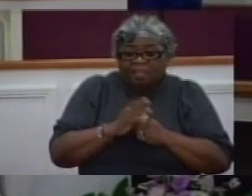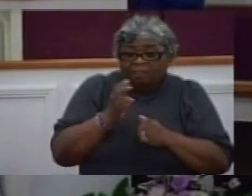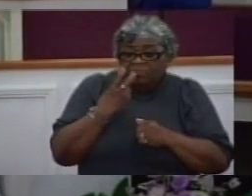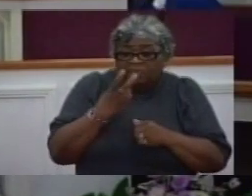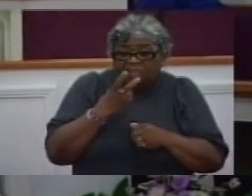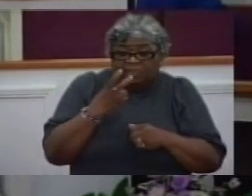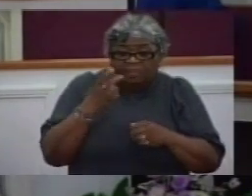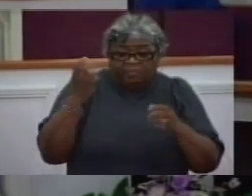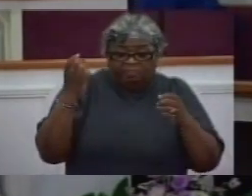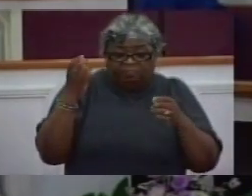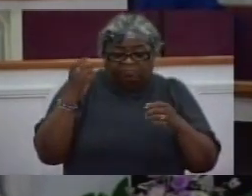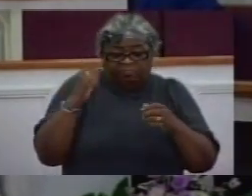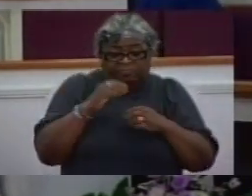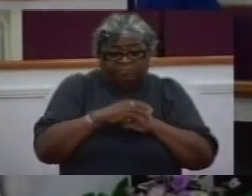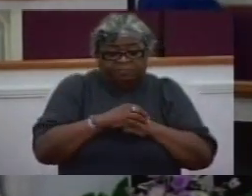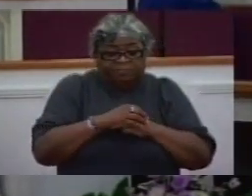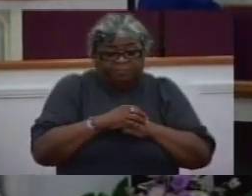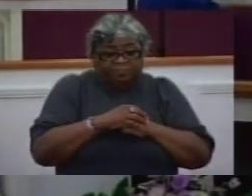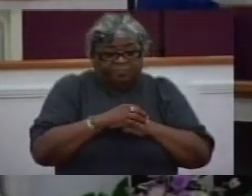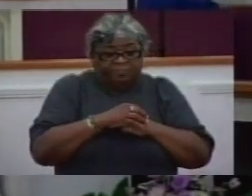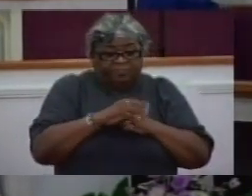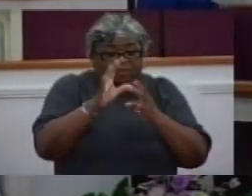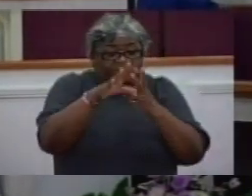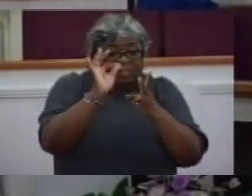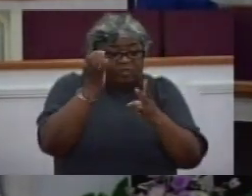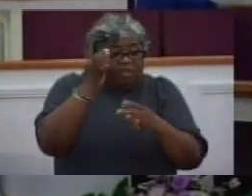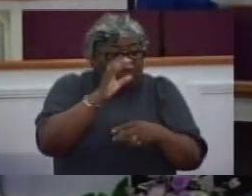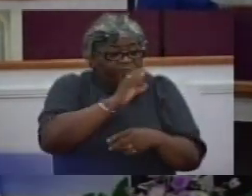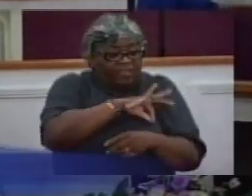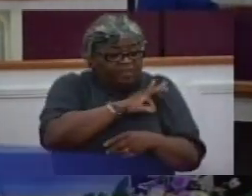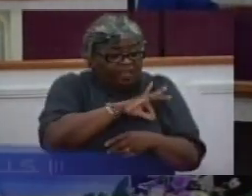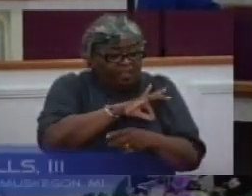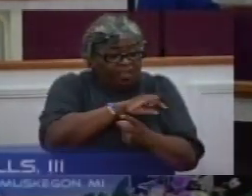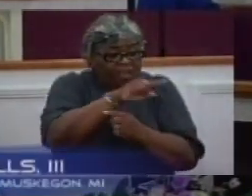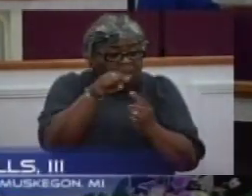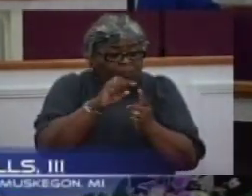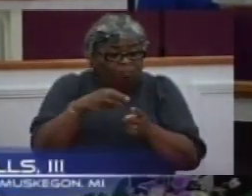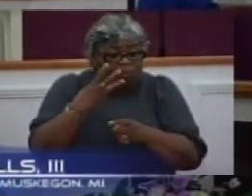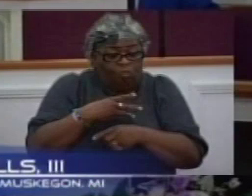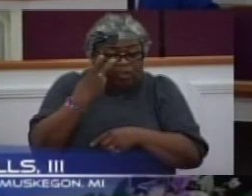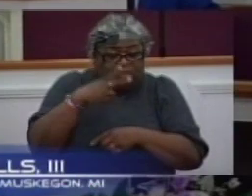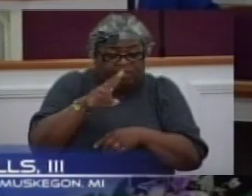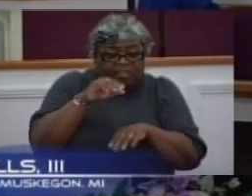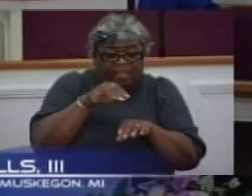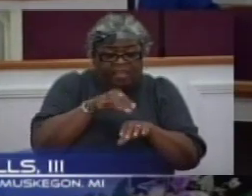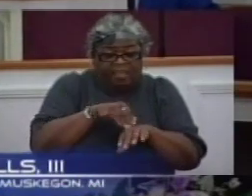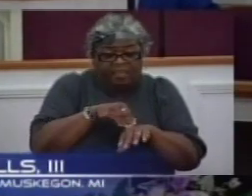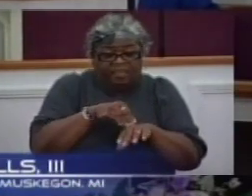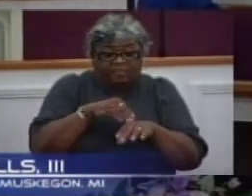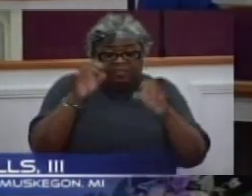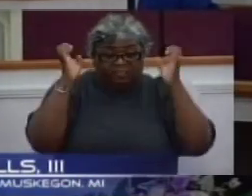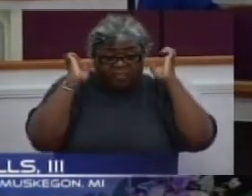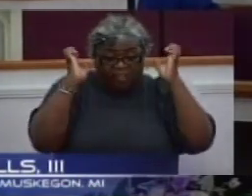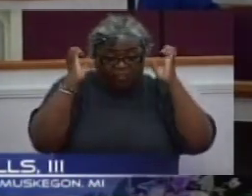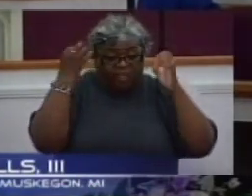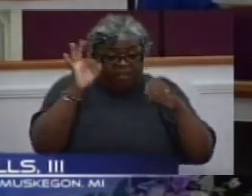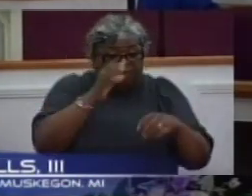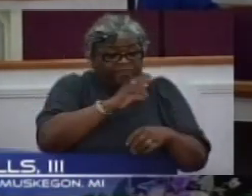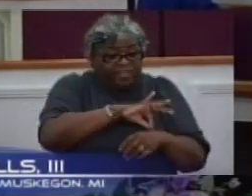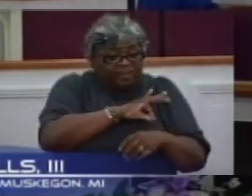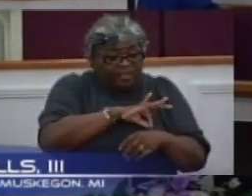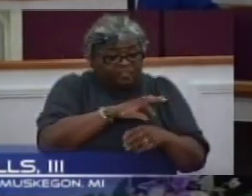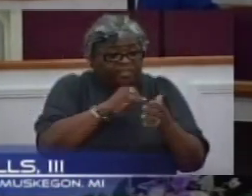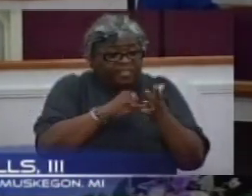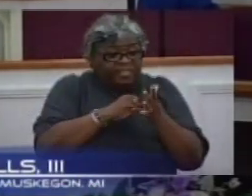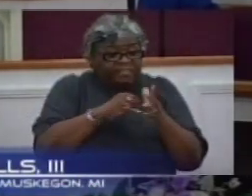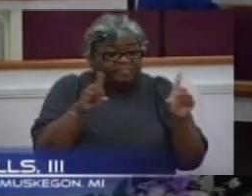doctrine of election? When we look at the doctrine of election, it works